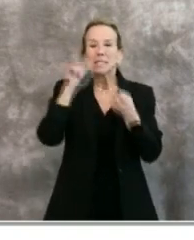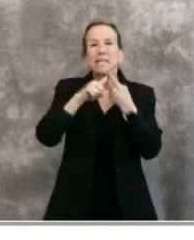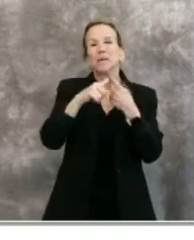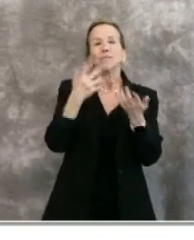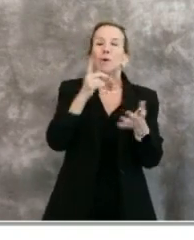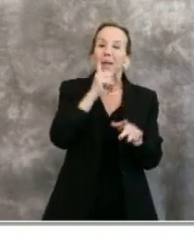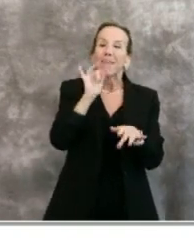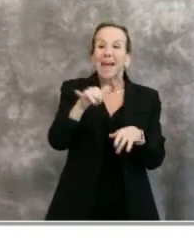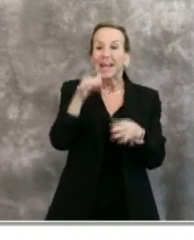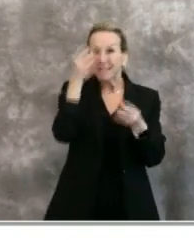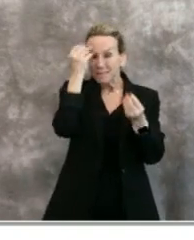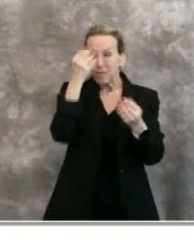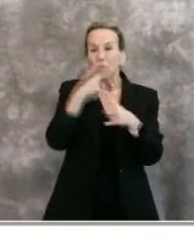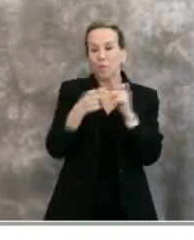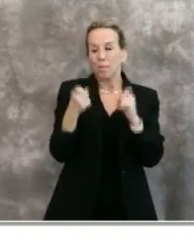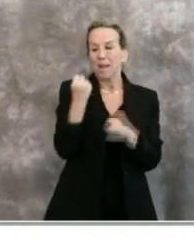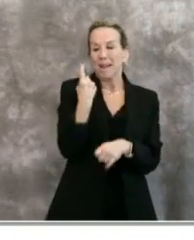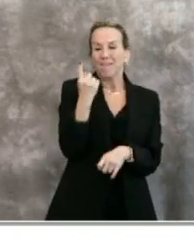Currently, we have